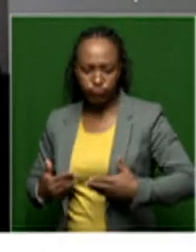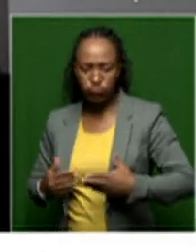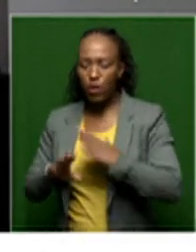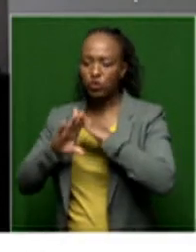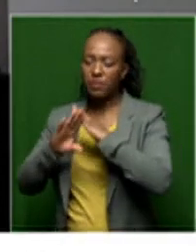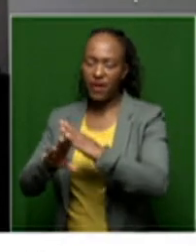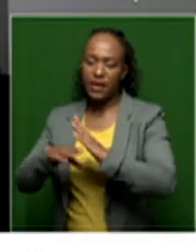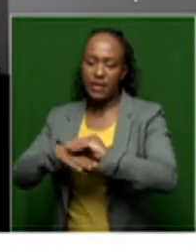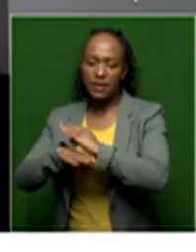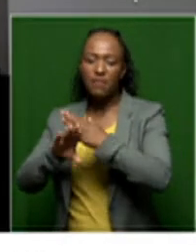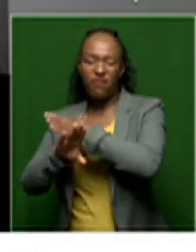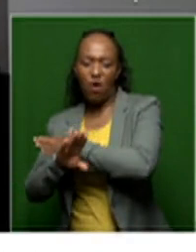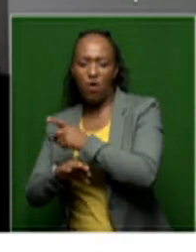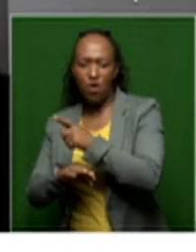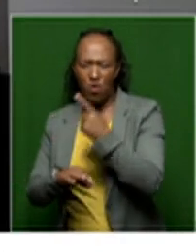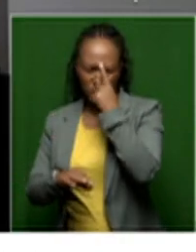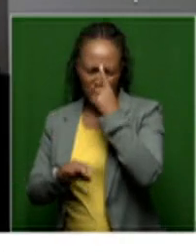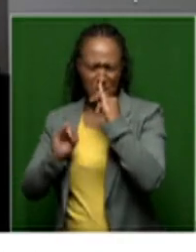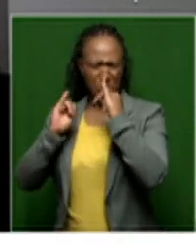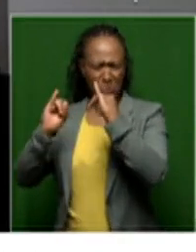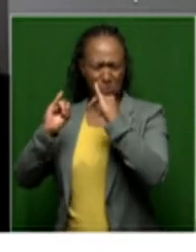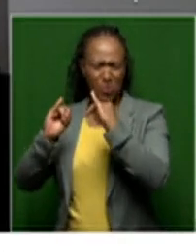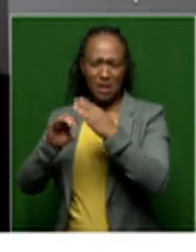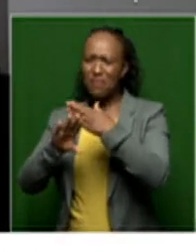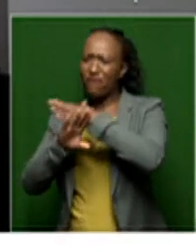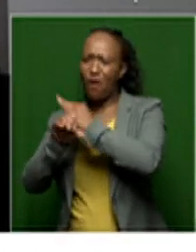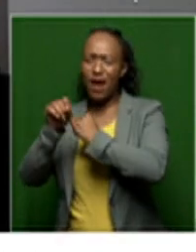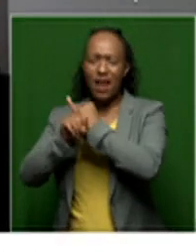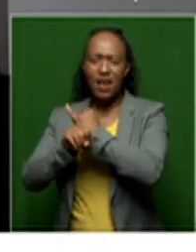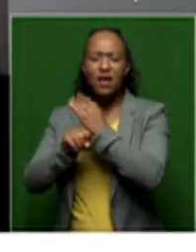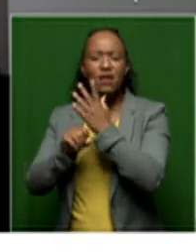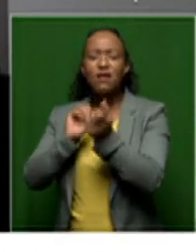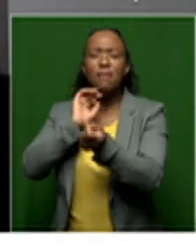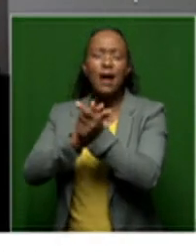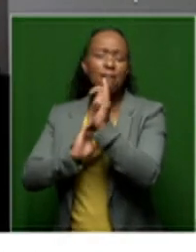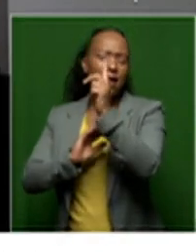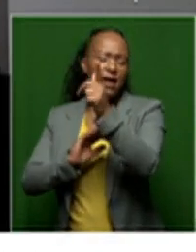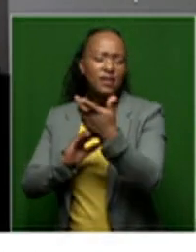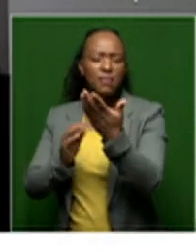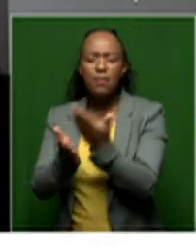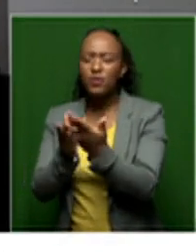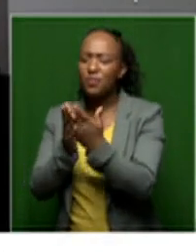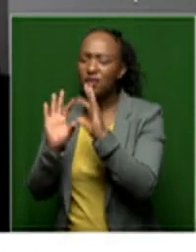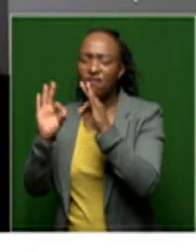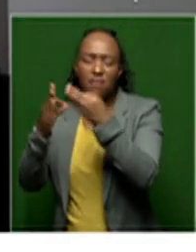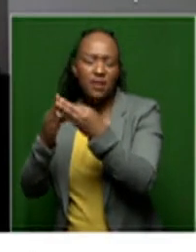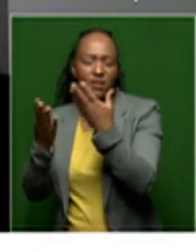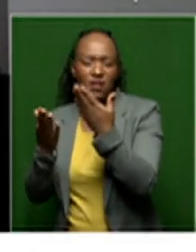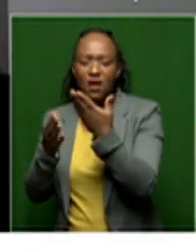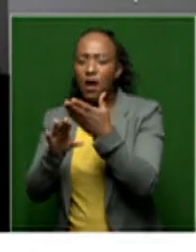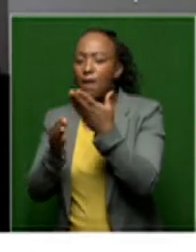it. Would you say that's a little bit dramatic, even if it does come up as something that may be running in your family, that you may